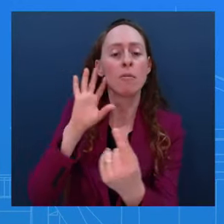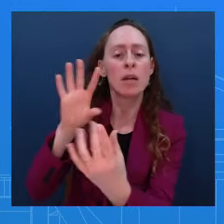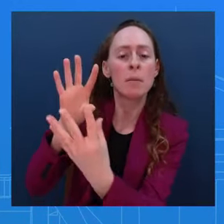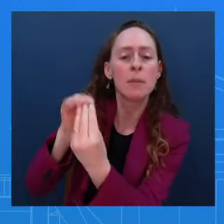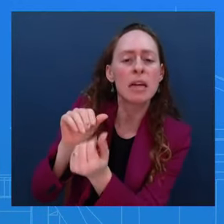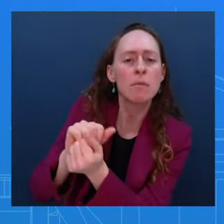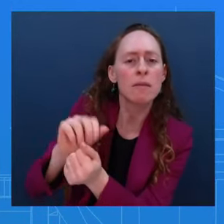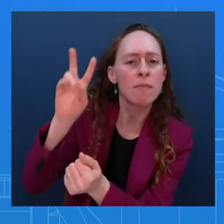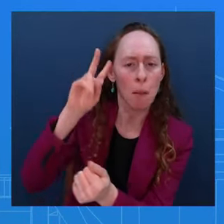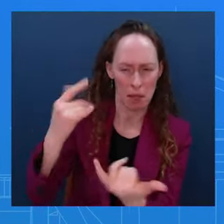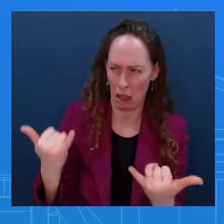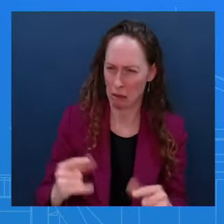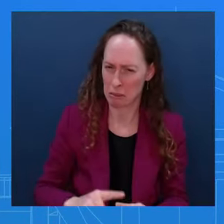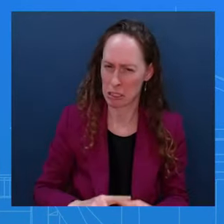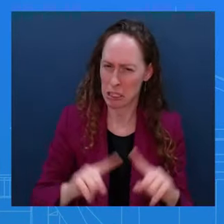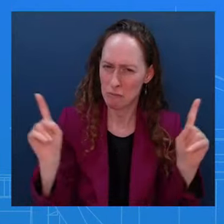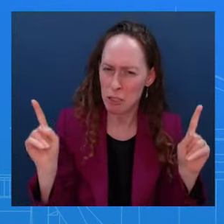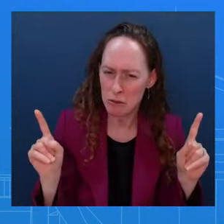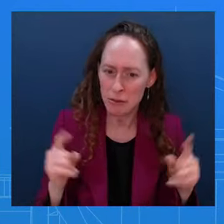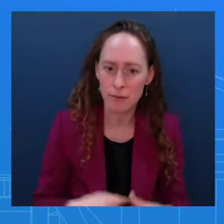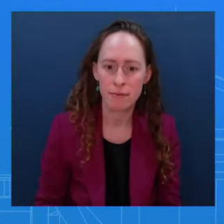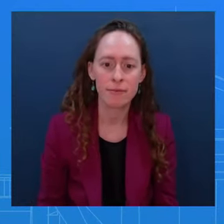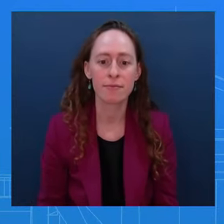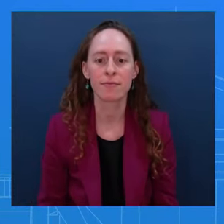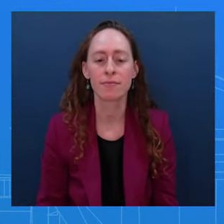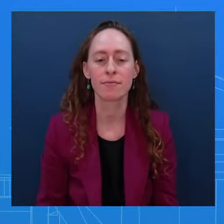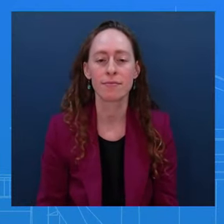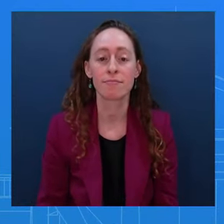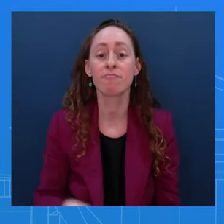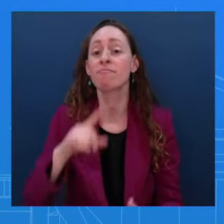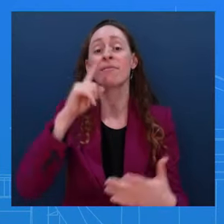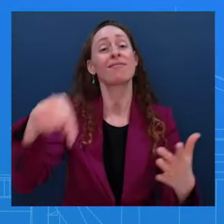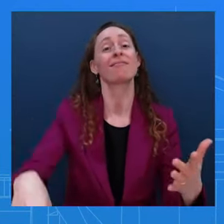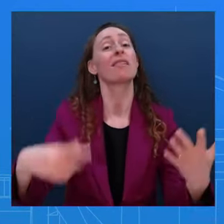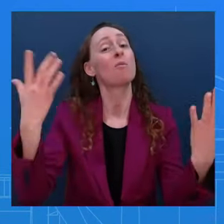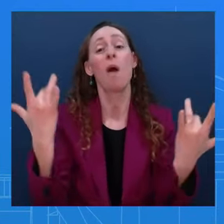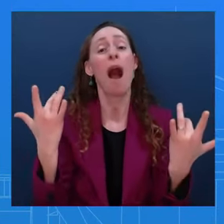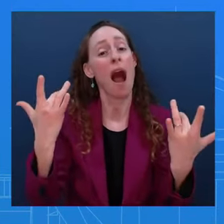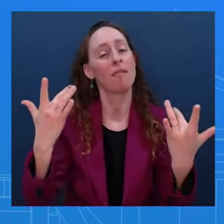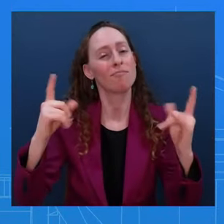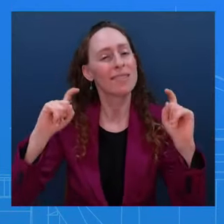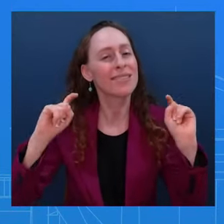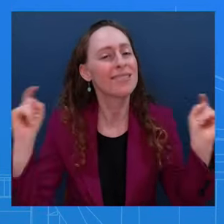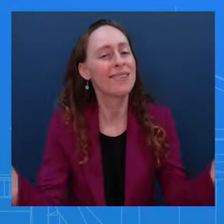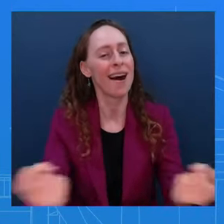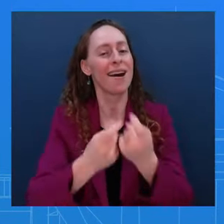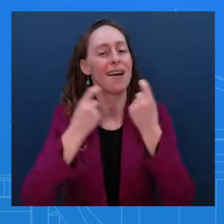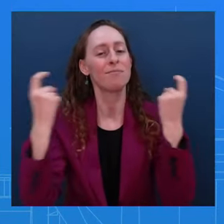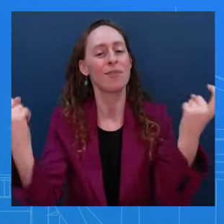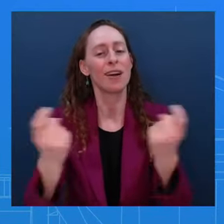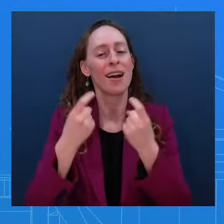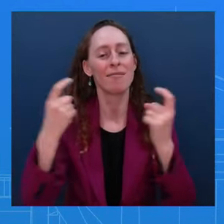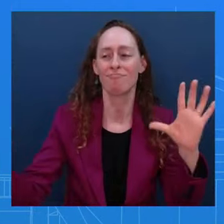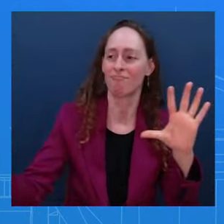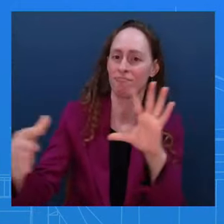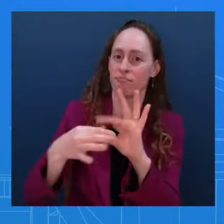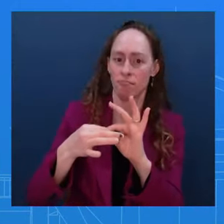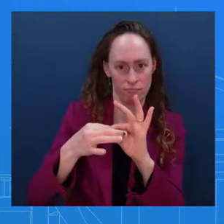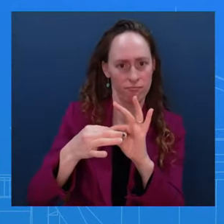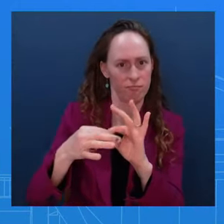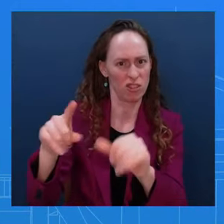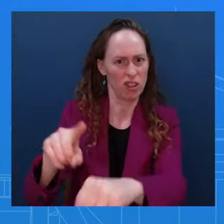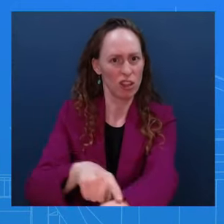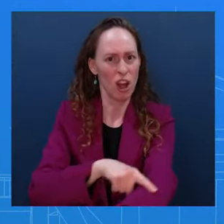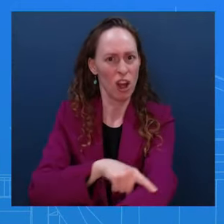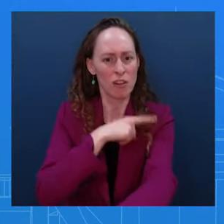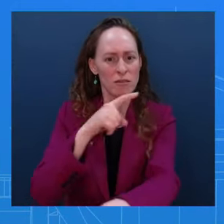celebrate the 25th anniversary of Poland coming into the alliance. It's also a terrific opportunity to show our gratitude for everything that Poland